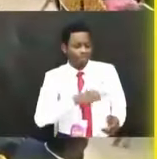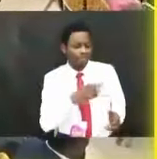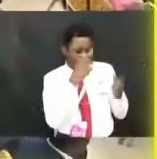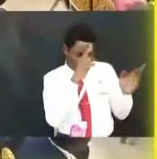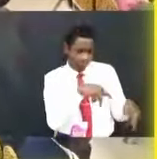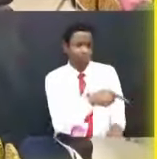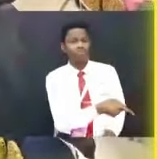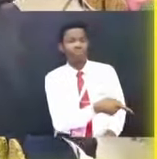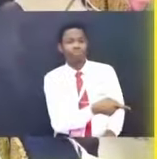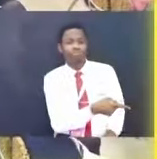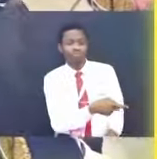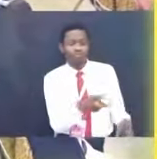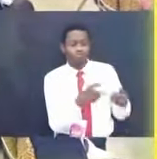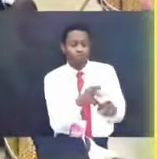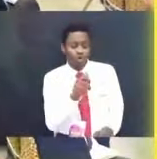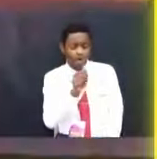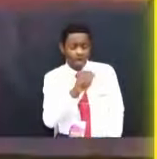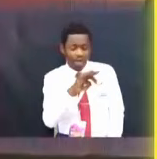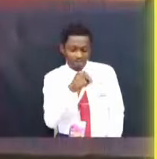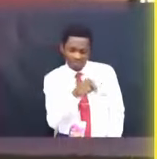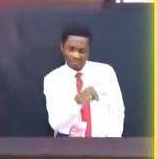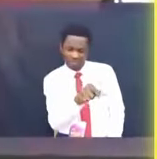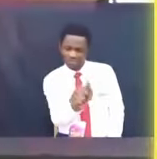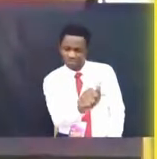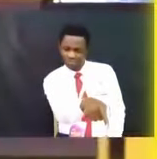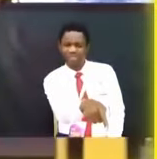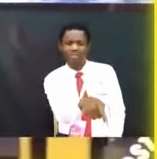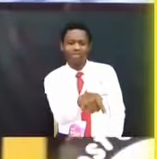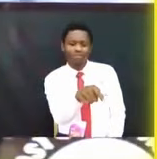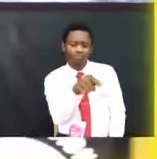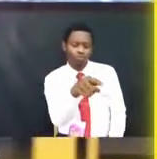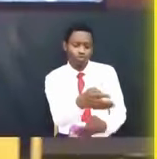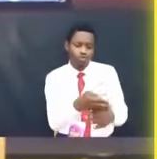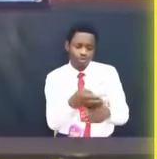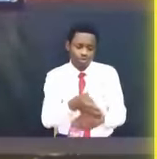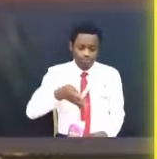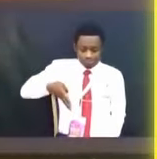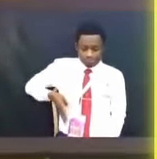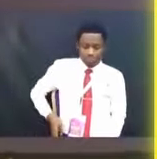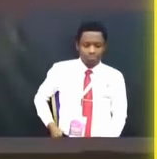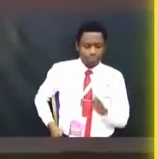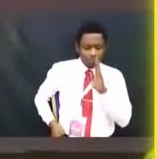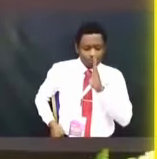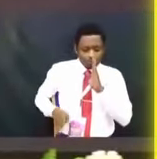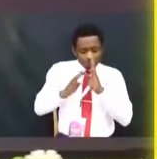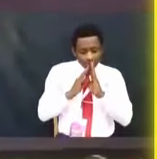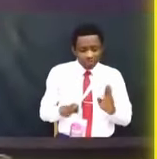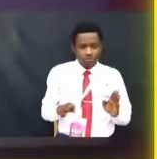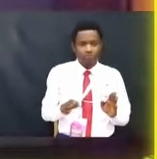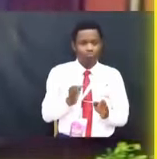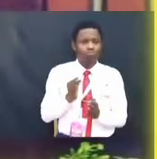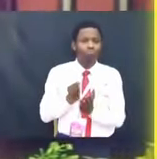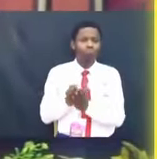But Abisha will keep his sword behind him and will walk faithfully behind David. If